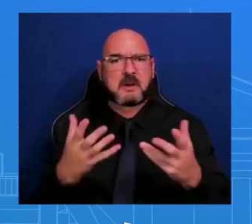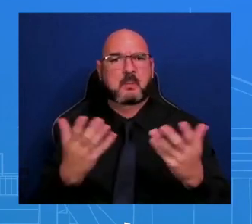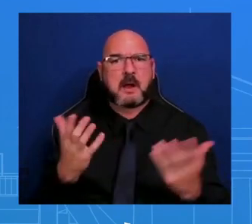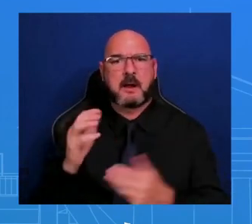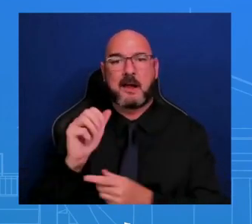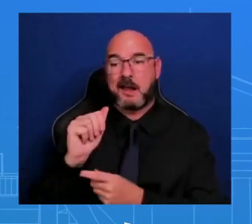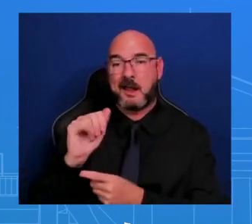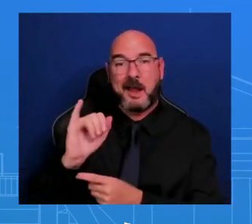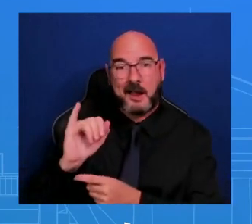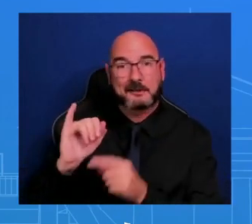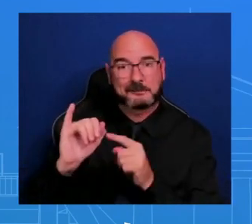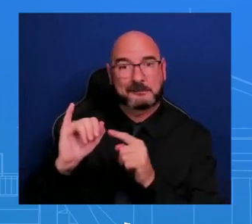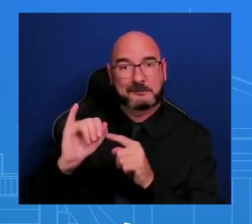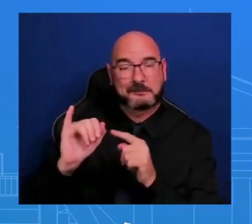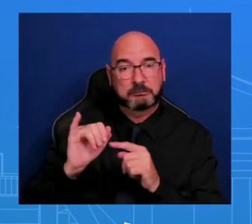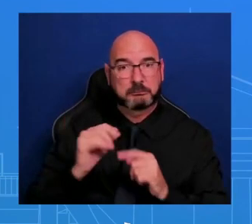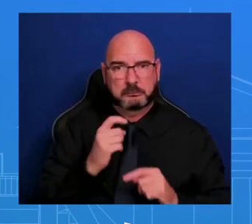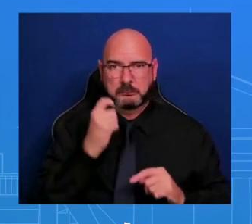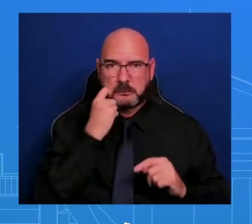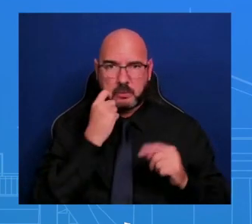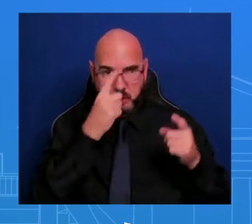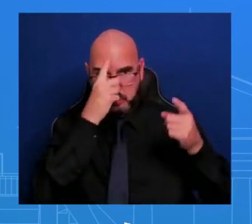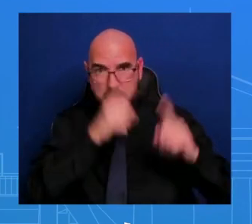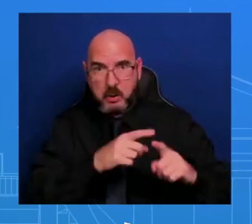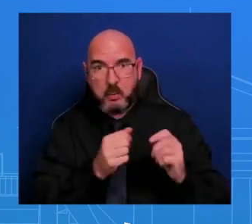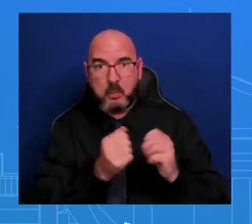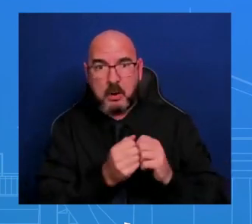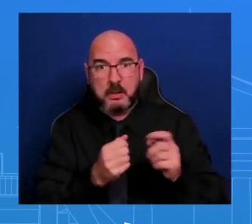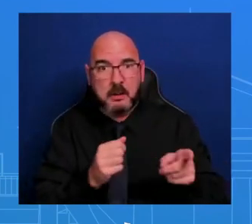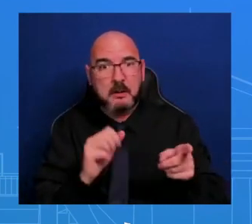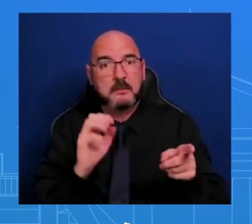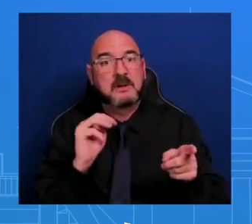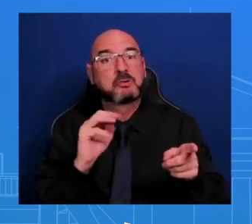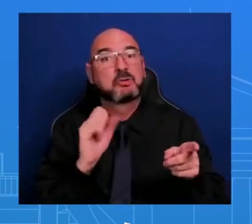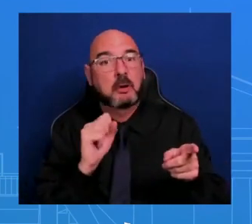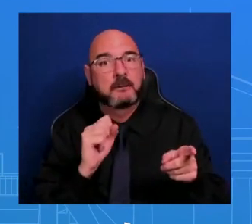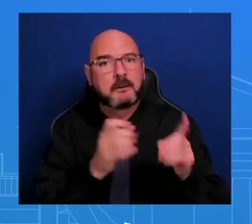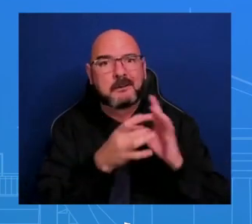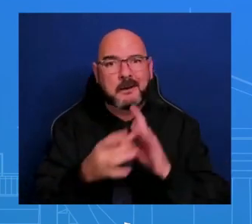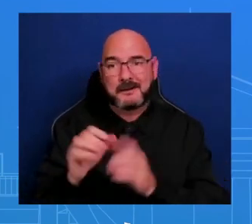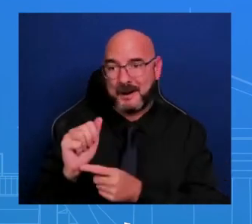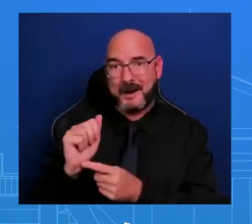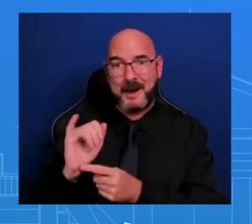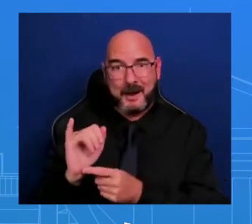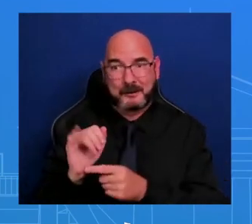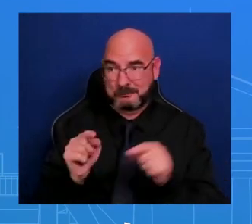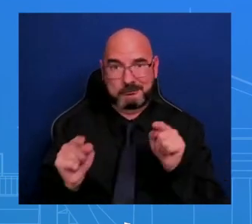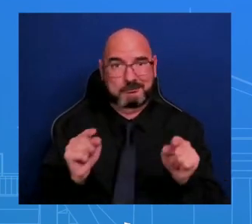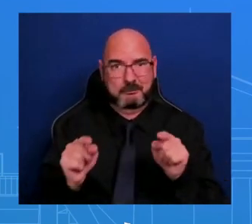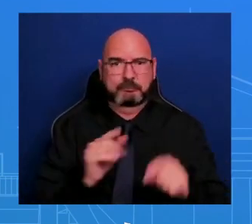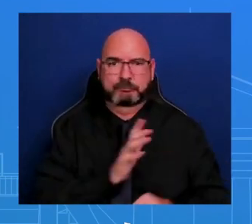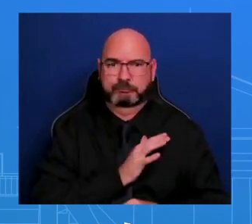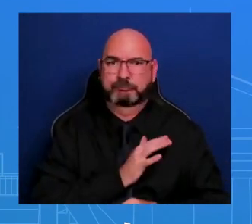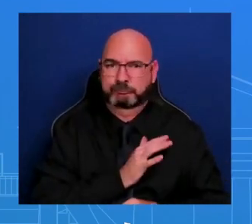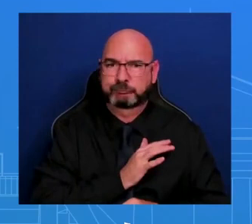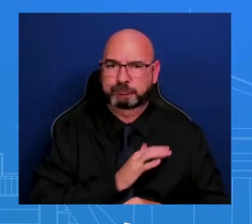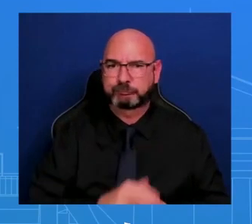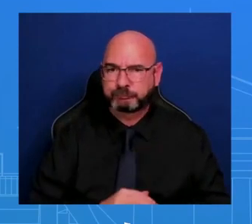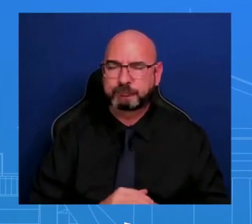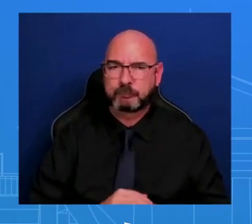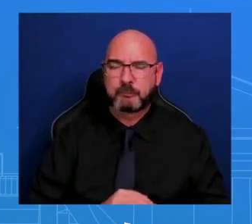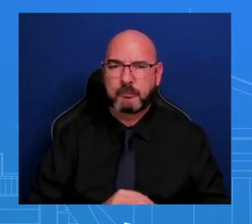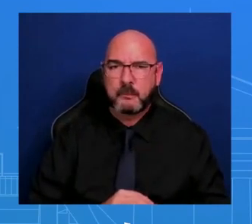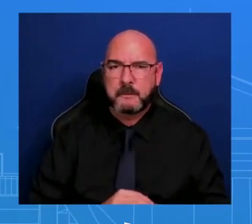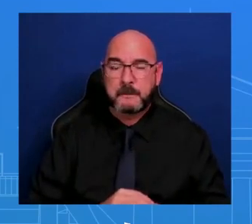billion investment for AI. We welcome that. This tech innovation piece will also